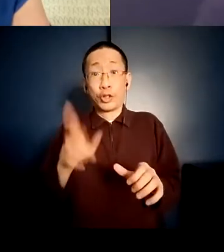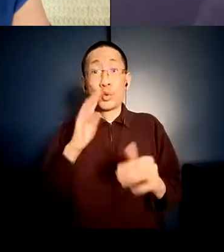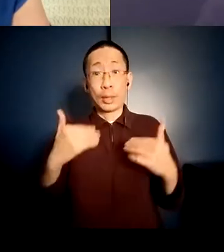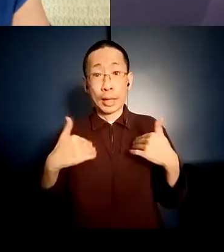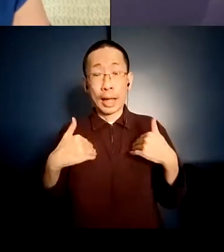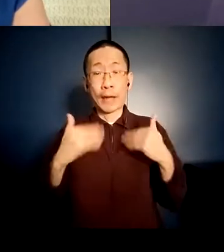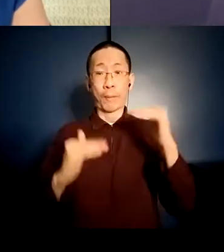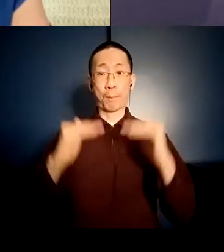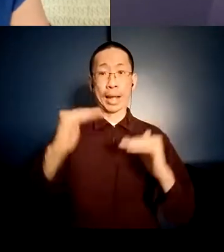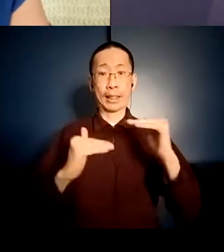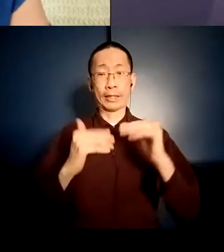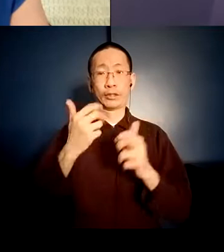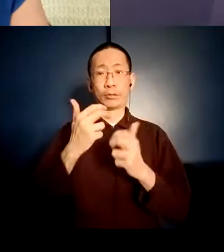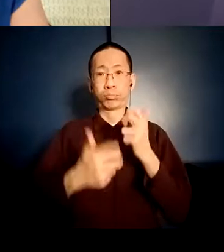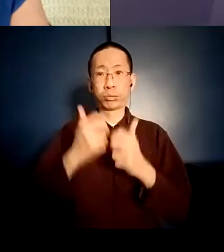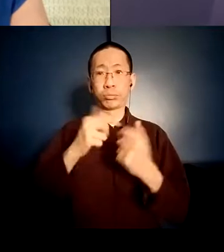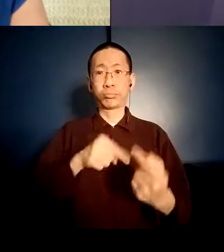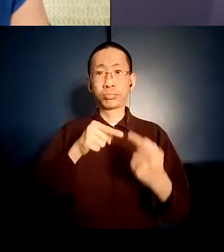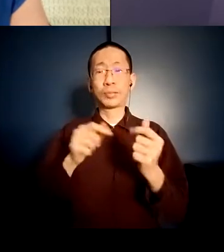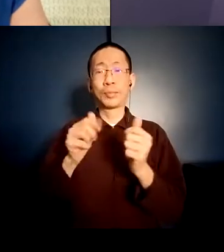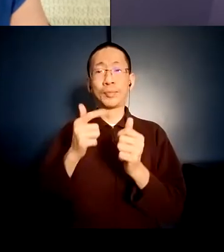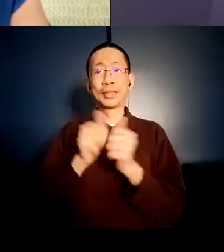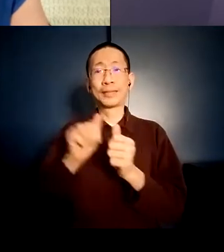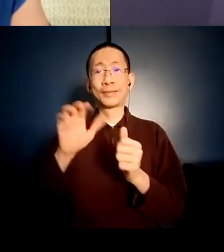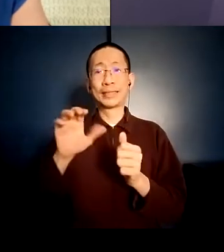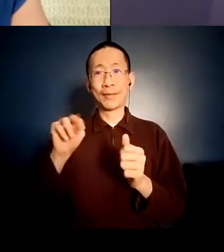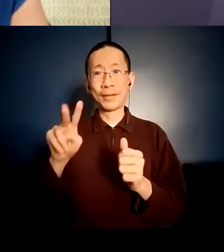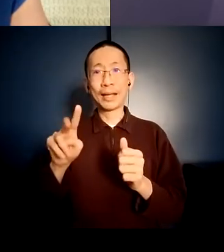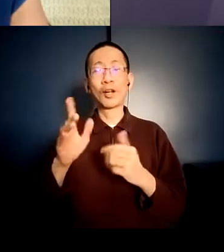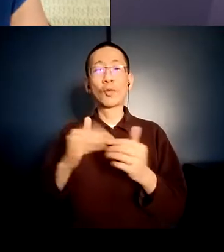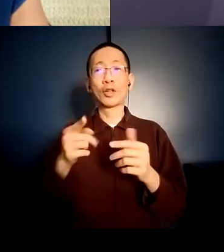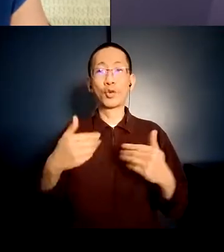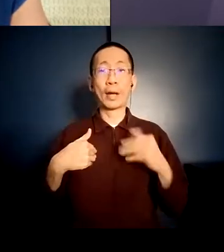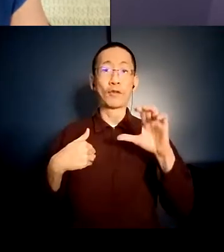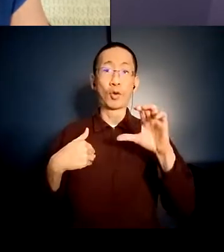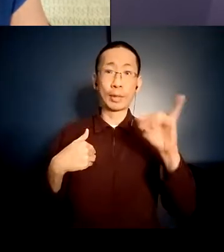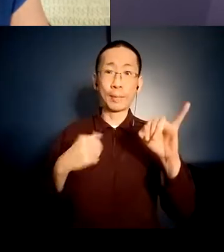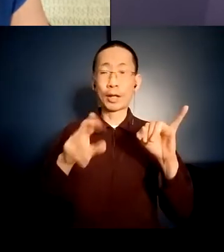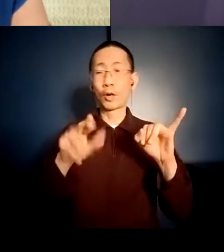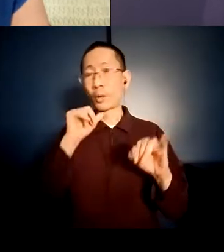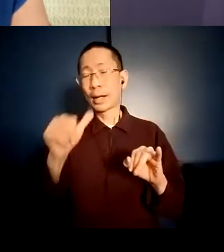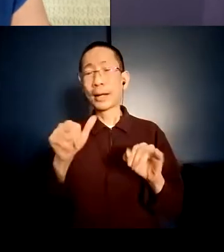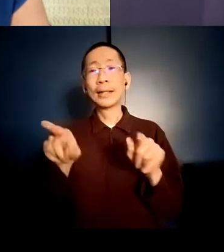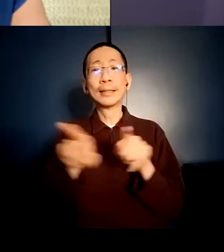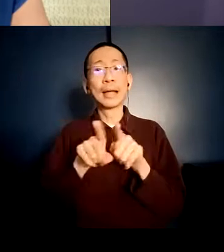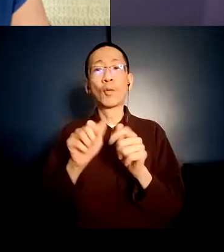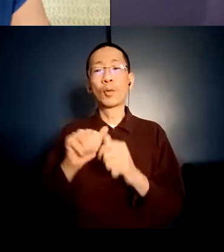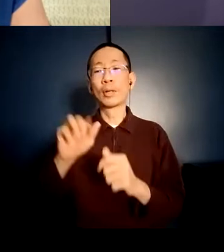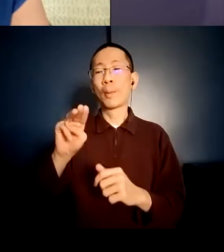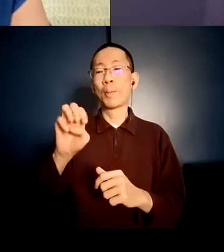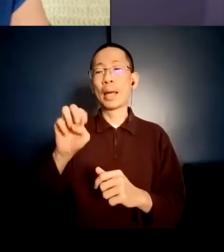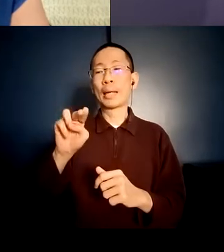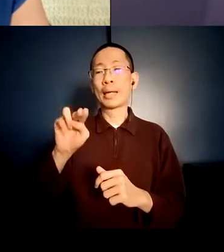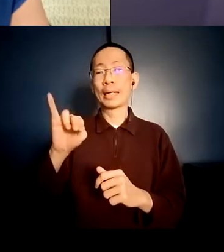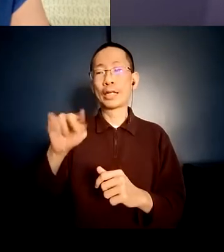have balance problems just because of the CMV, whether you have a cochlear implant or not. Same thing with meningitis.